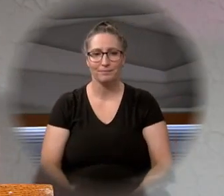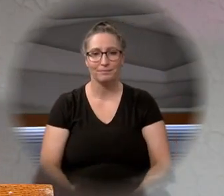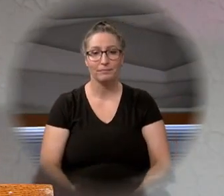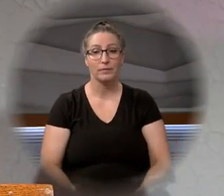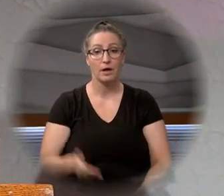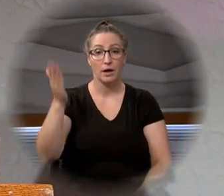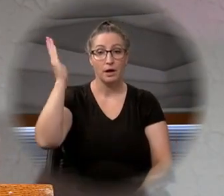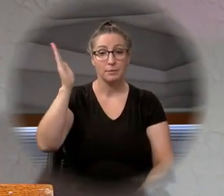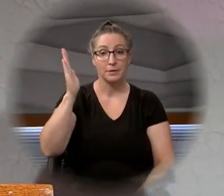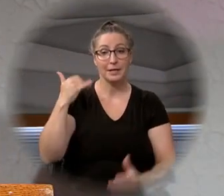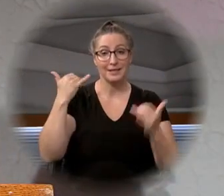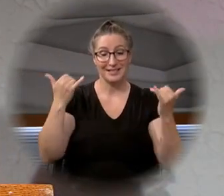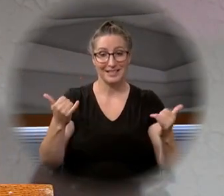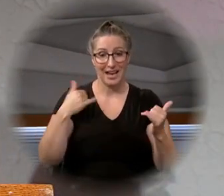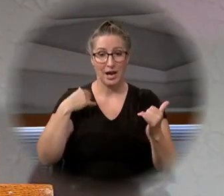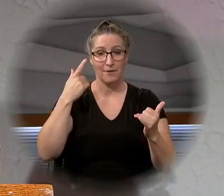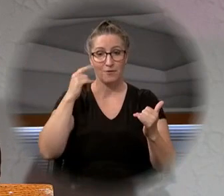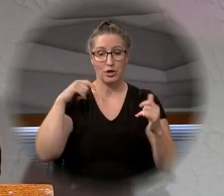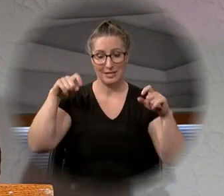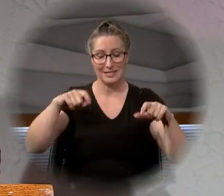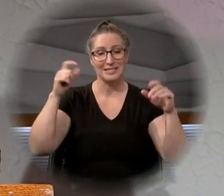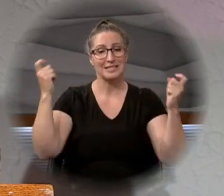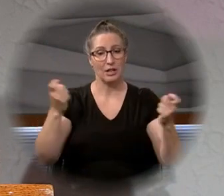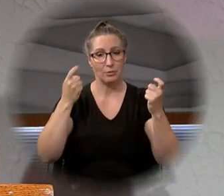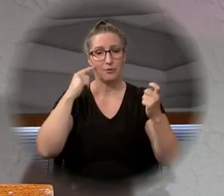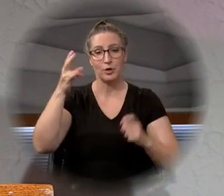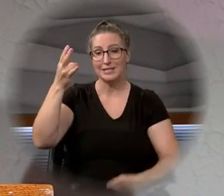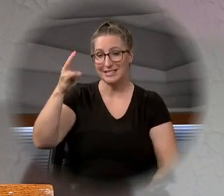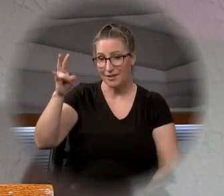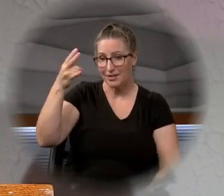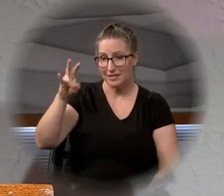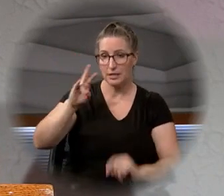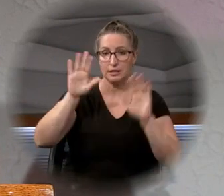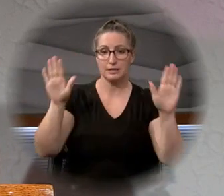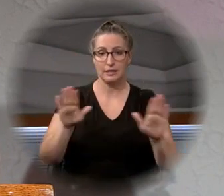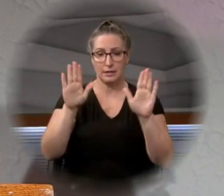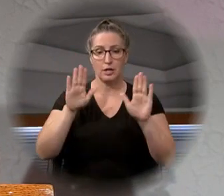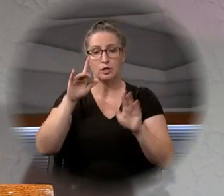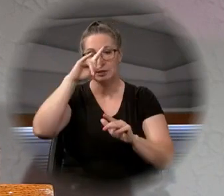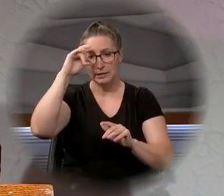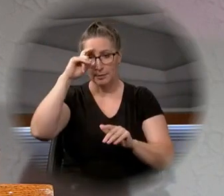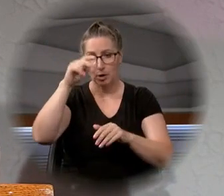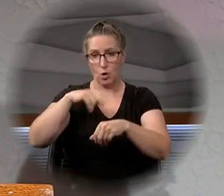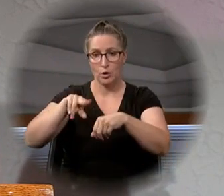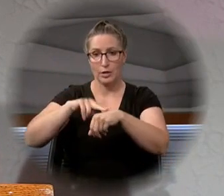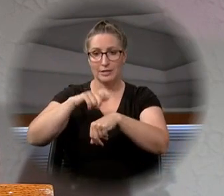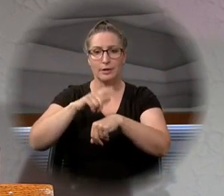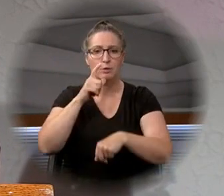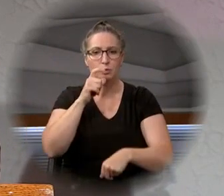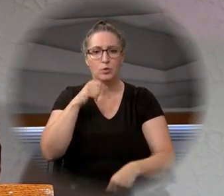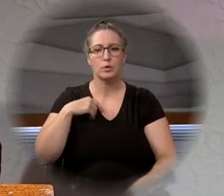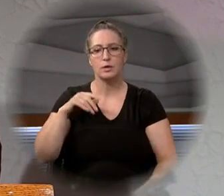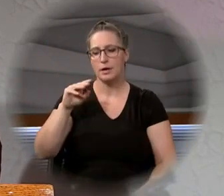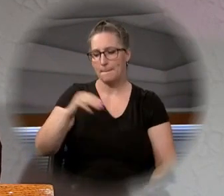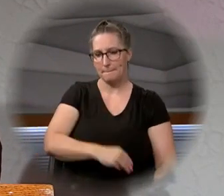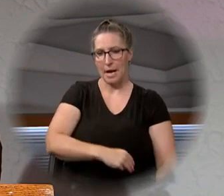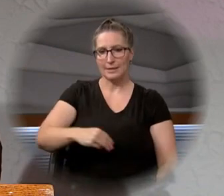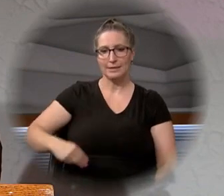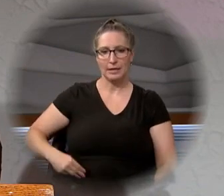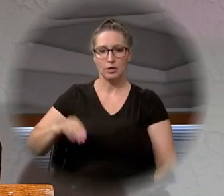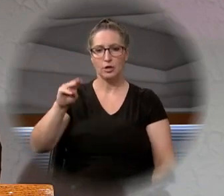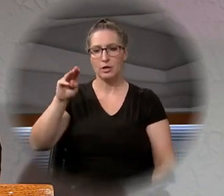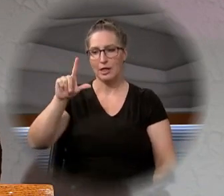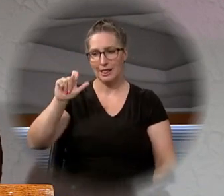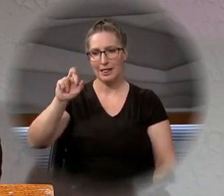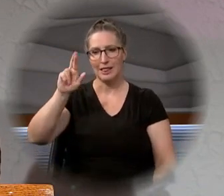Our presider of this Eucharistic celebration for the 17th Sunday in Summer Ordinary Time was Monsignor Larry Bakke, the